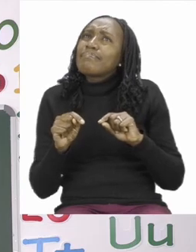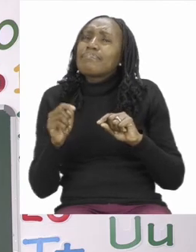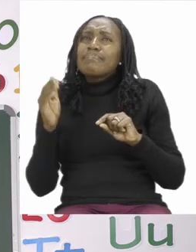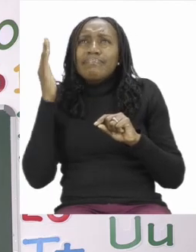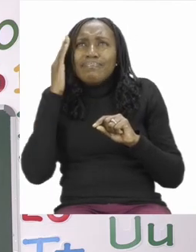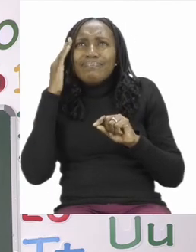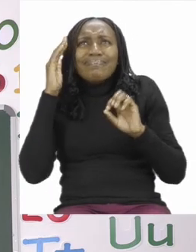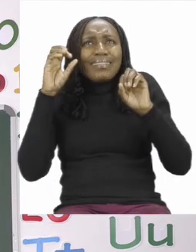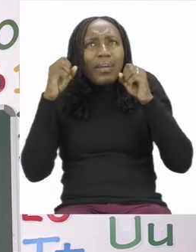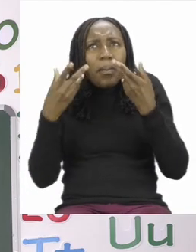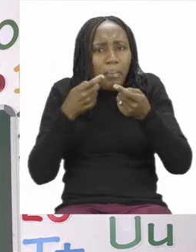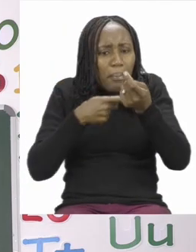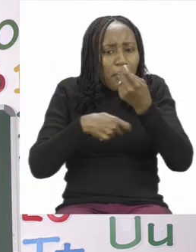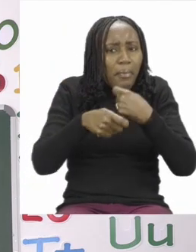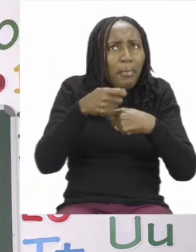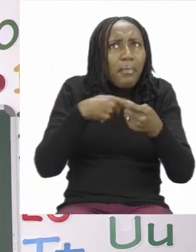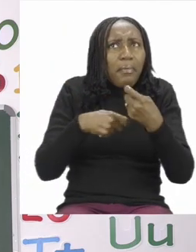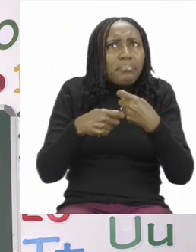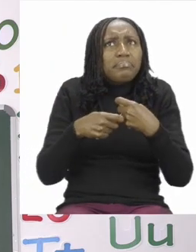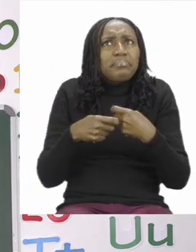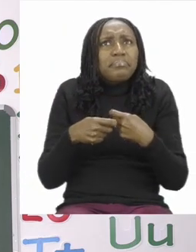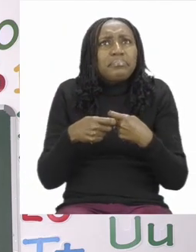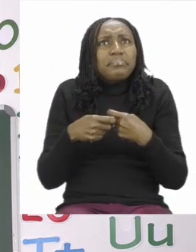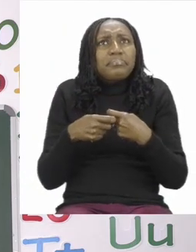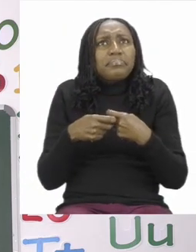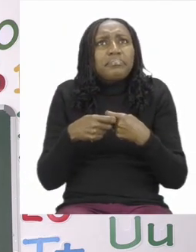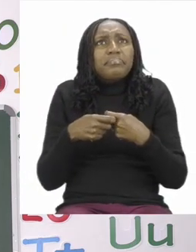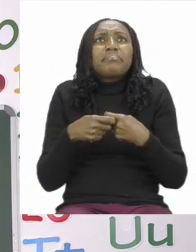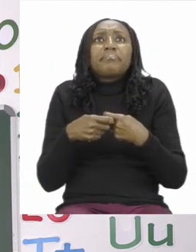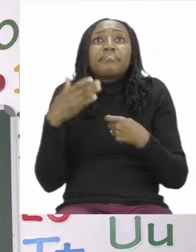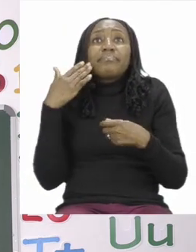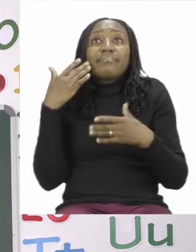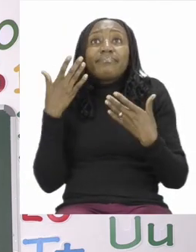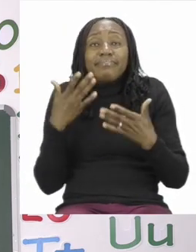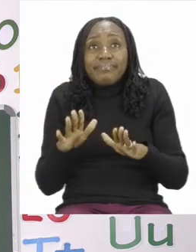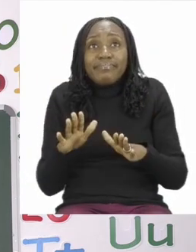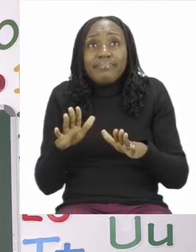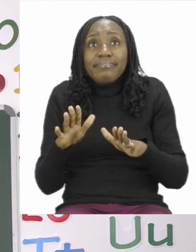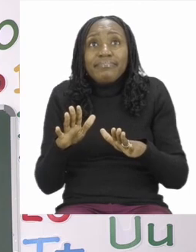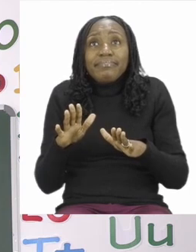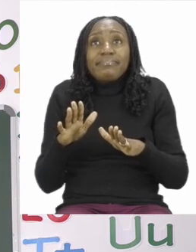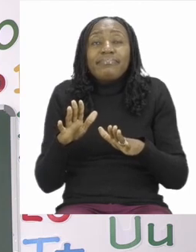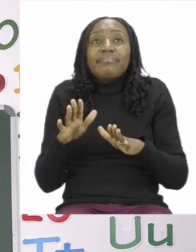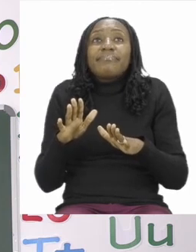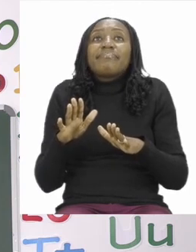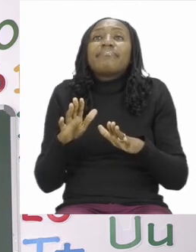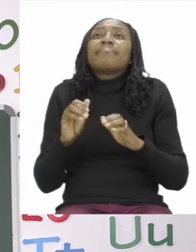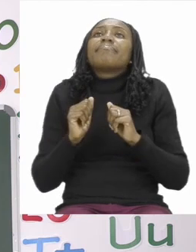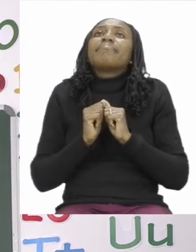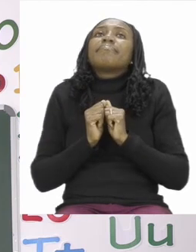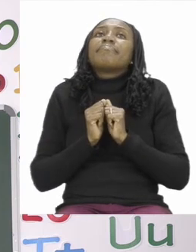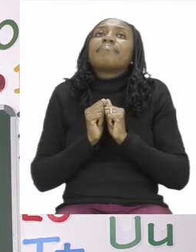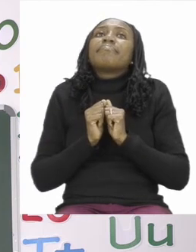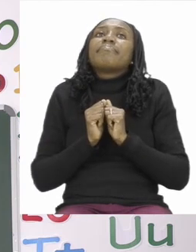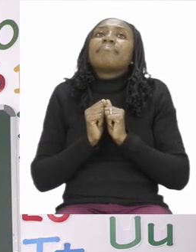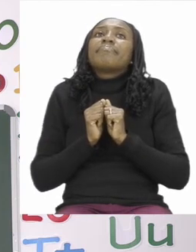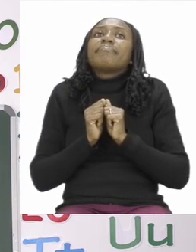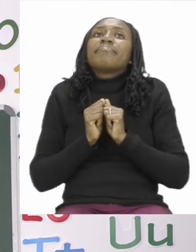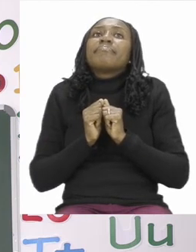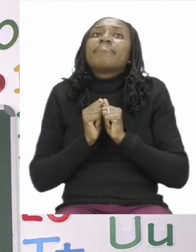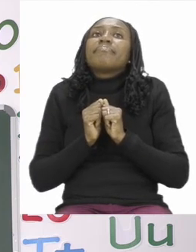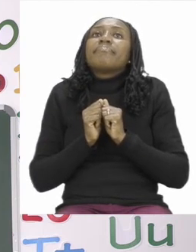many bags were sold. Then we can complete our sentence. Our answer sentence, which says,